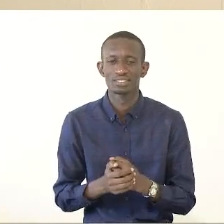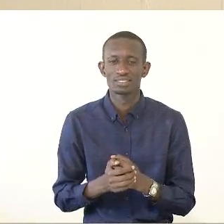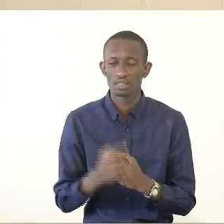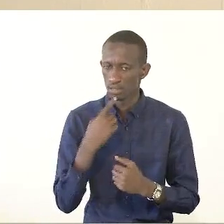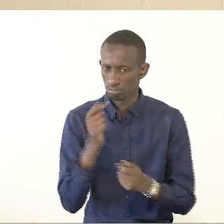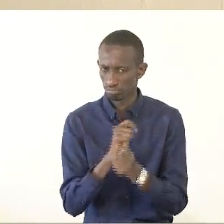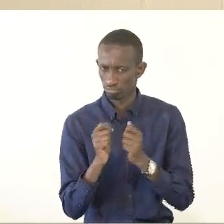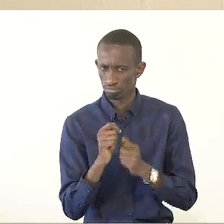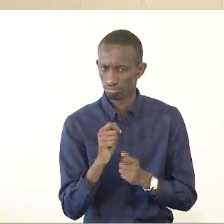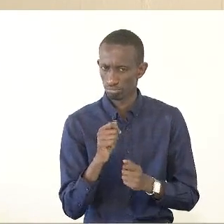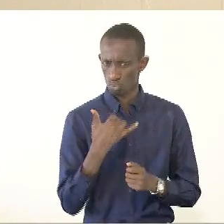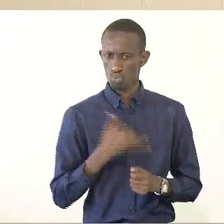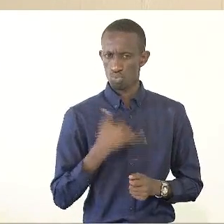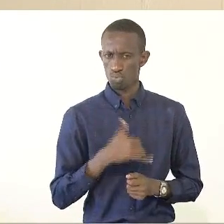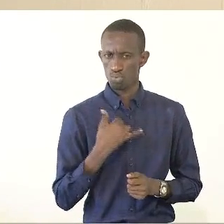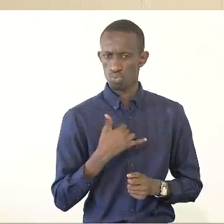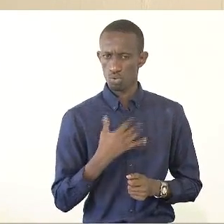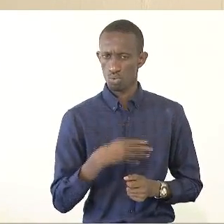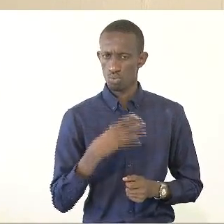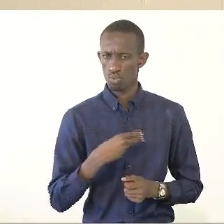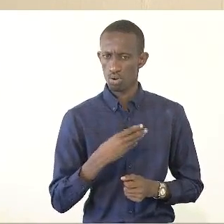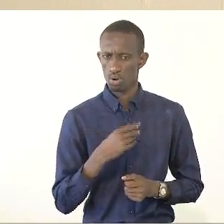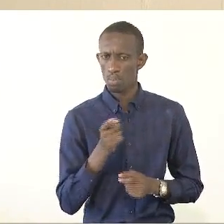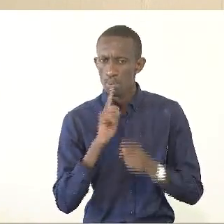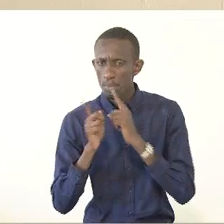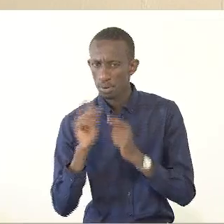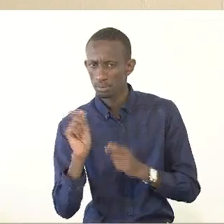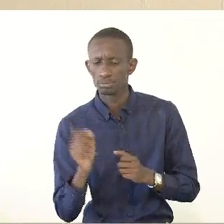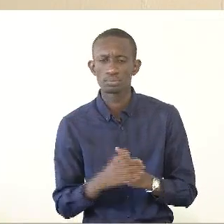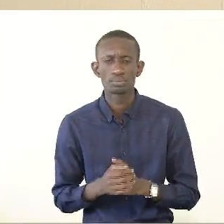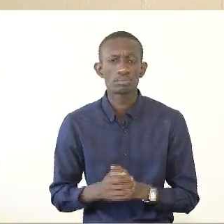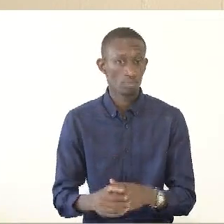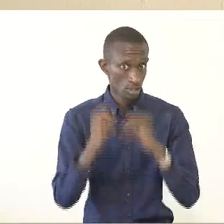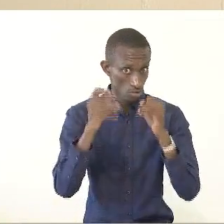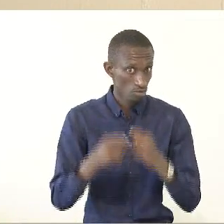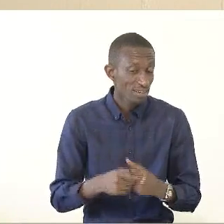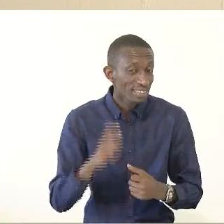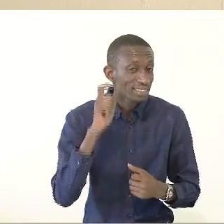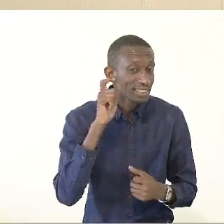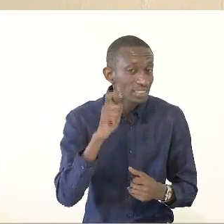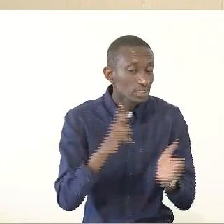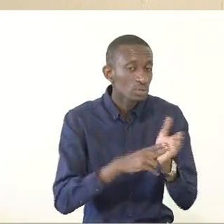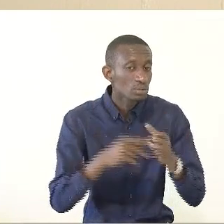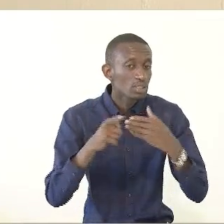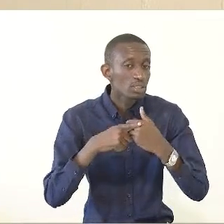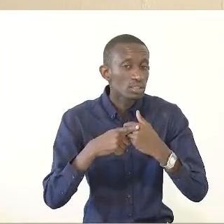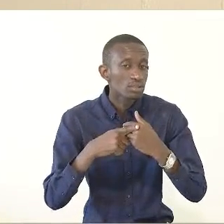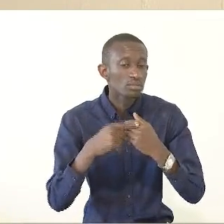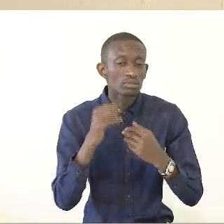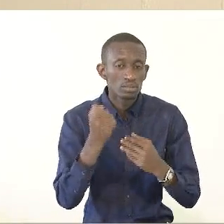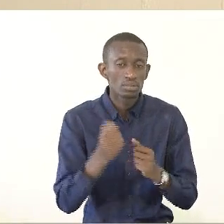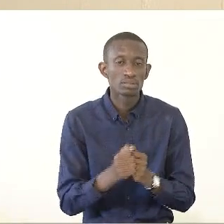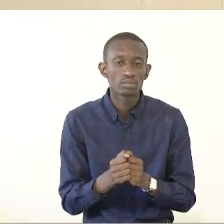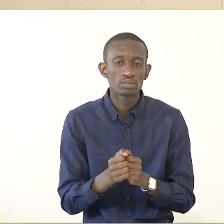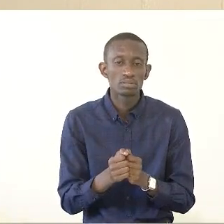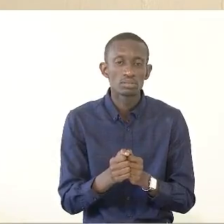use yellow color. We have 6 here for y. If x is equal -5, y will be 6,